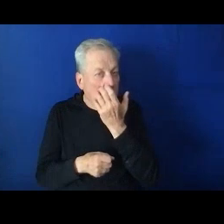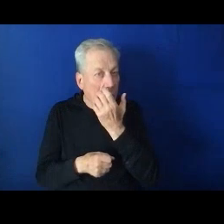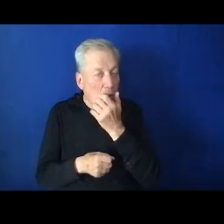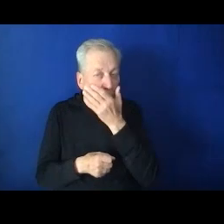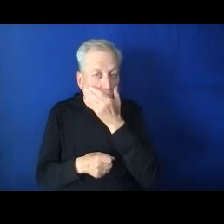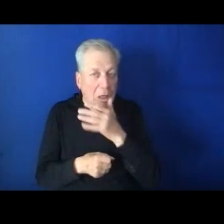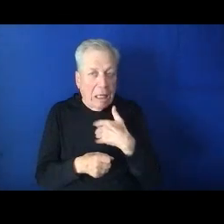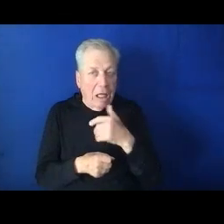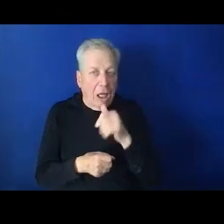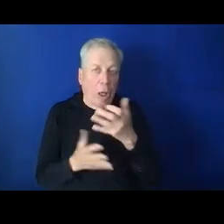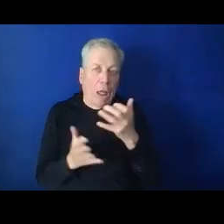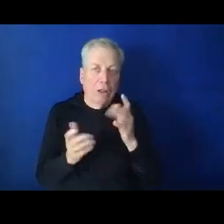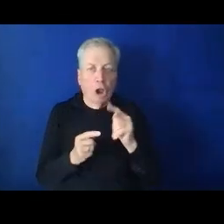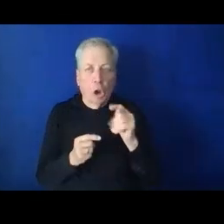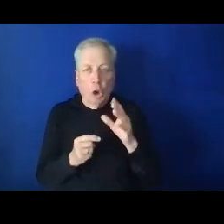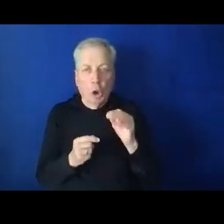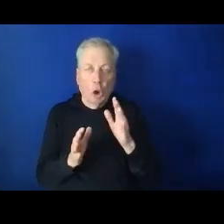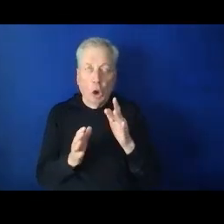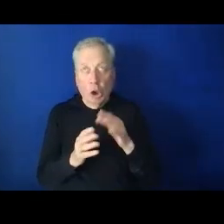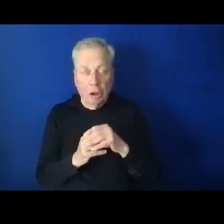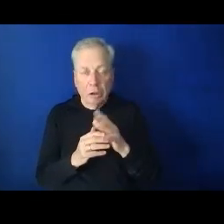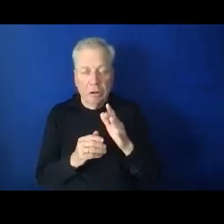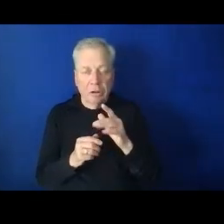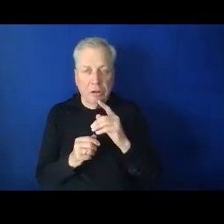don't want to get too in the weeds. A